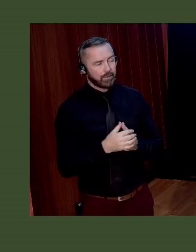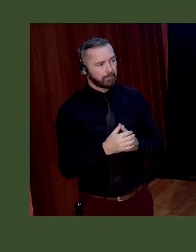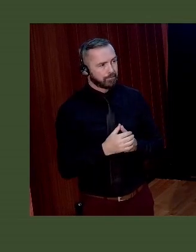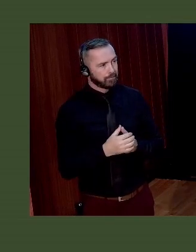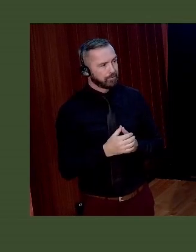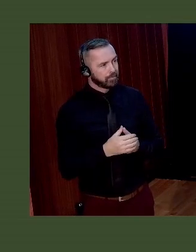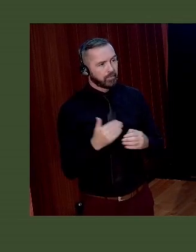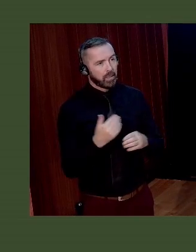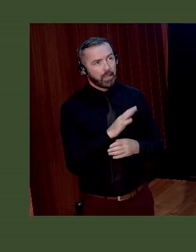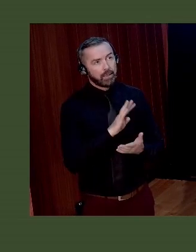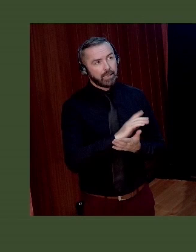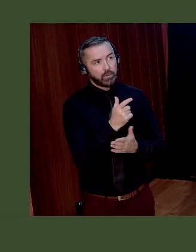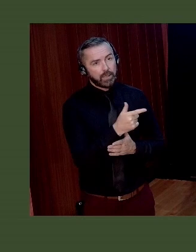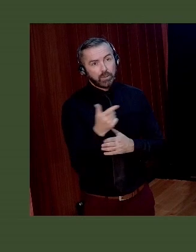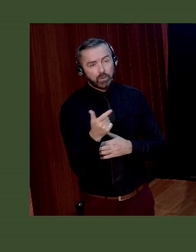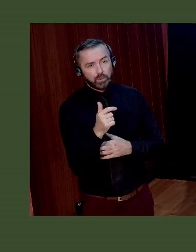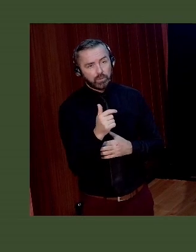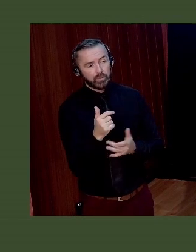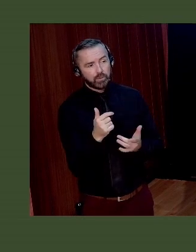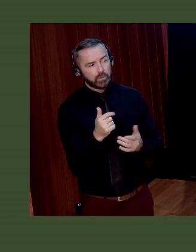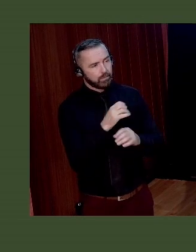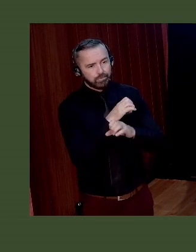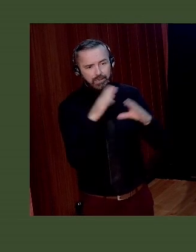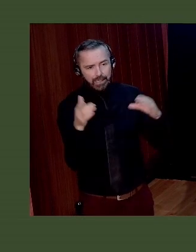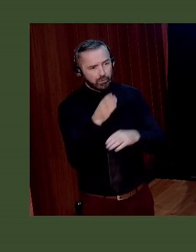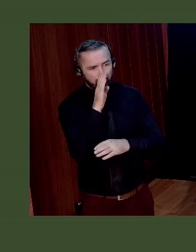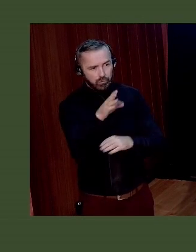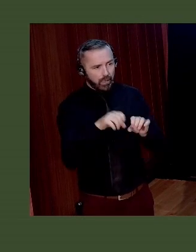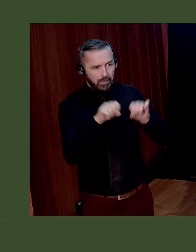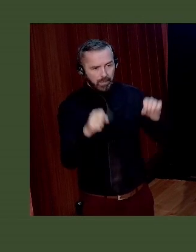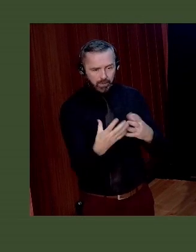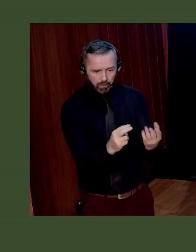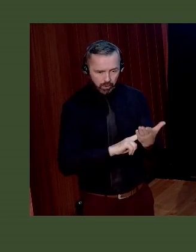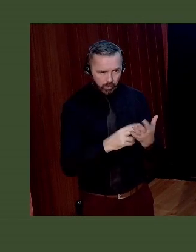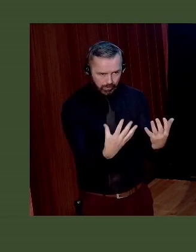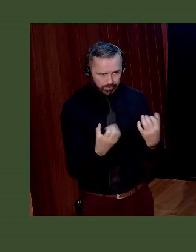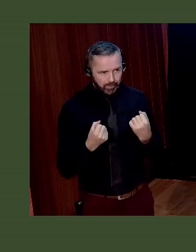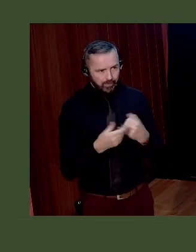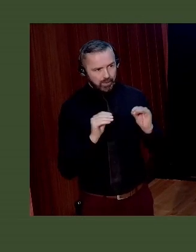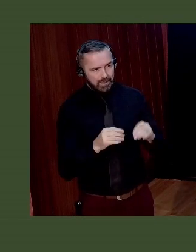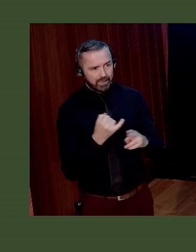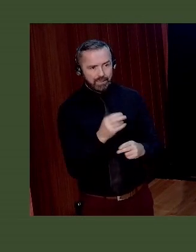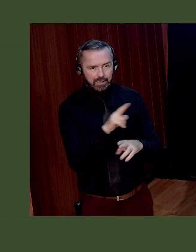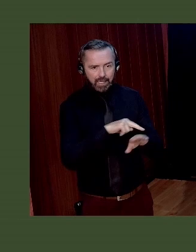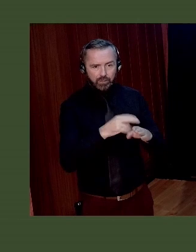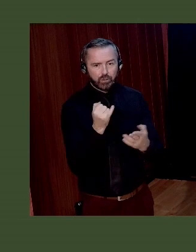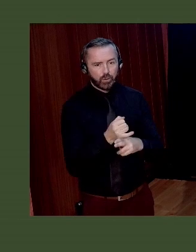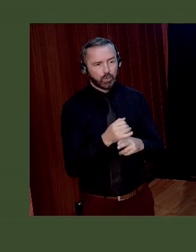methodology. By 1922, there was no question but that the direct method would be adopted as the method of teaching Irish in the national